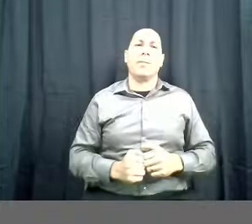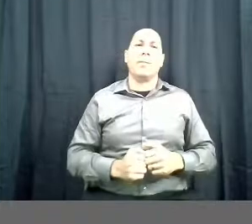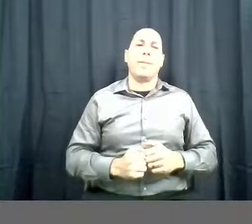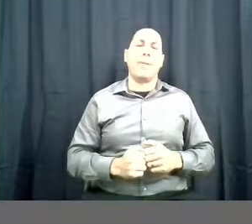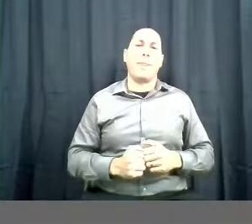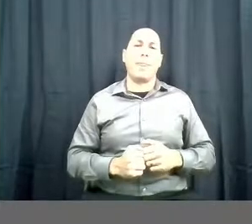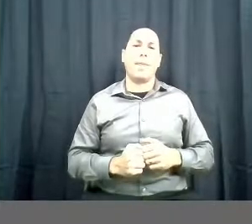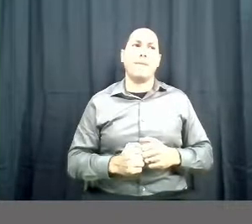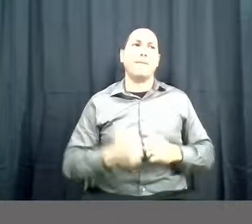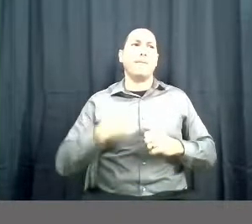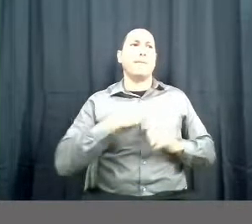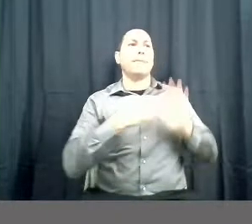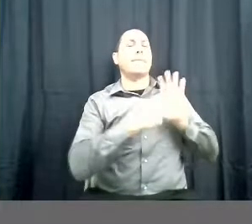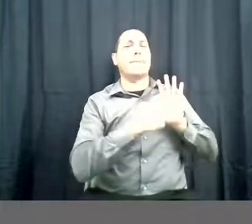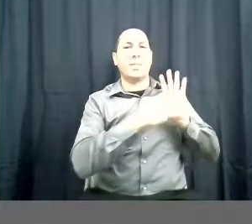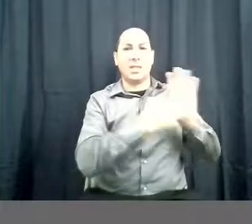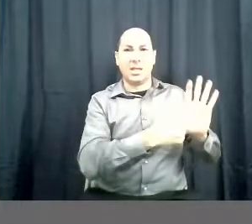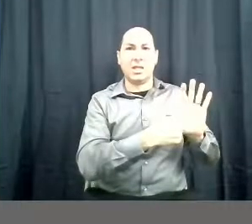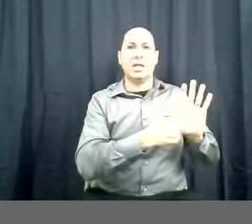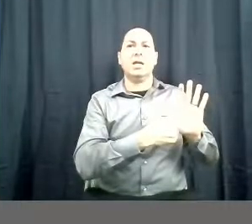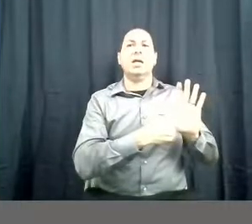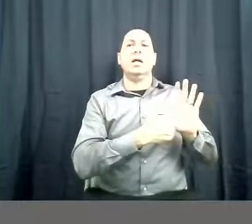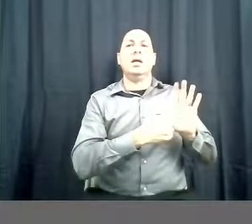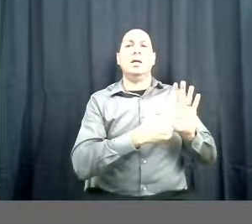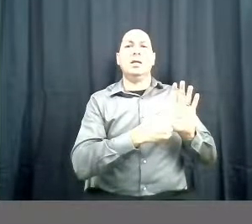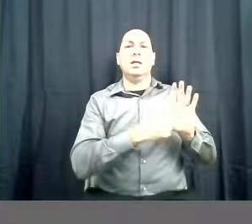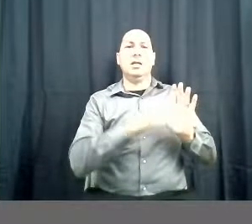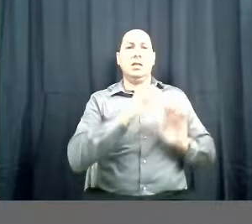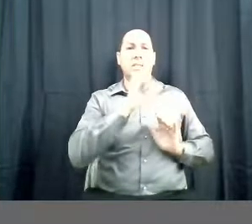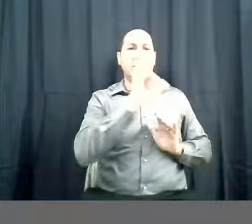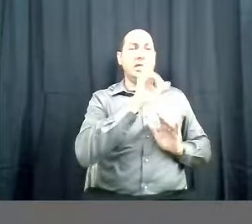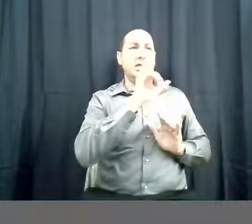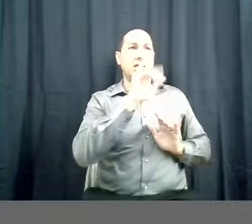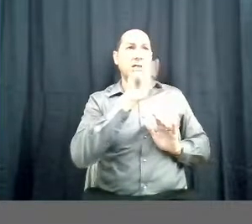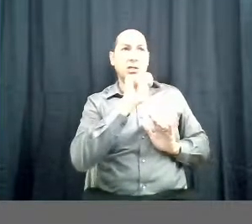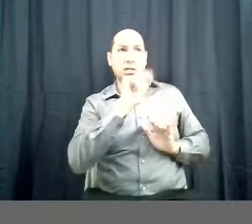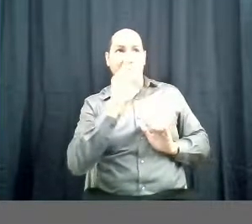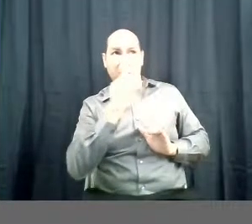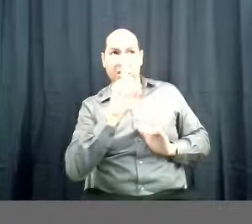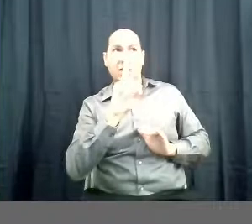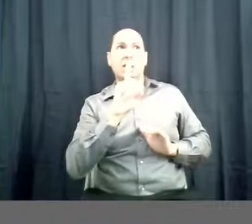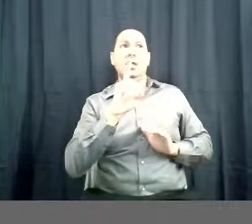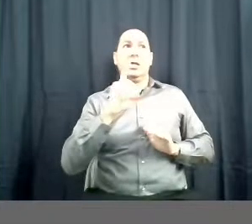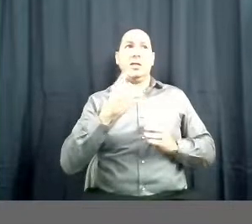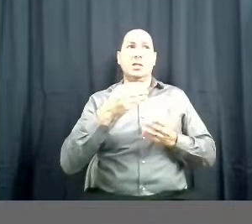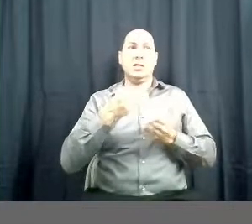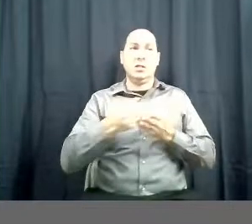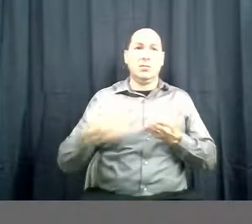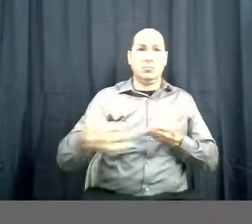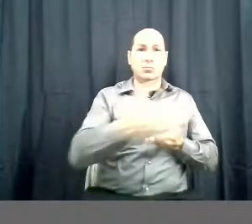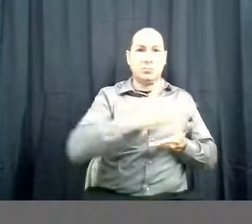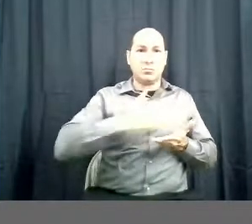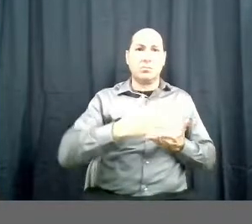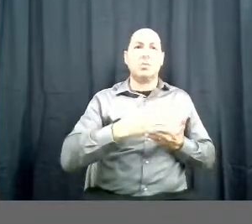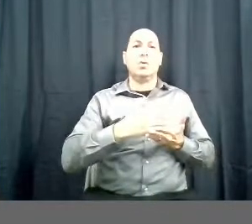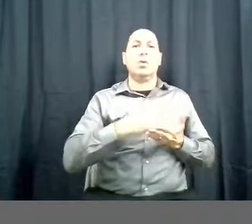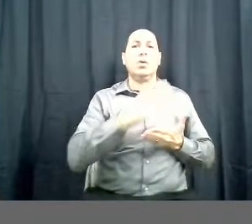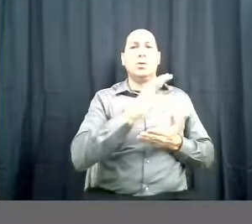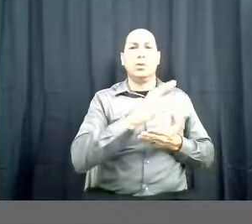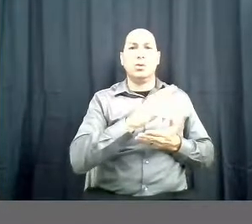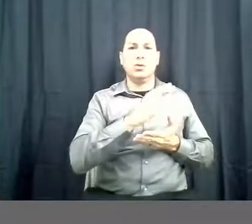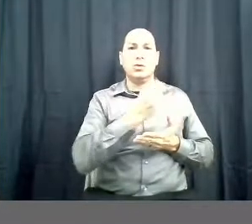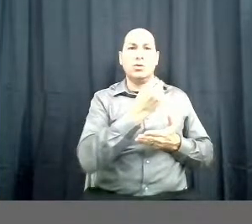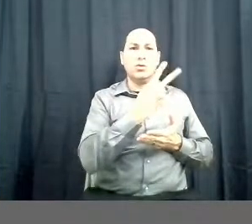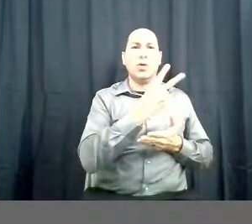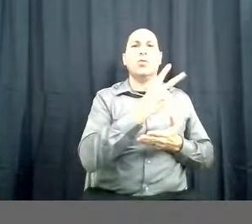As I showed you, the year-to-date revenues are indeed over by $329 million, July through September.